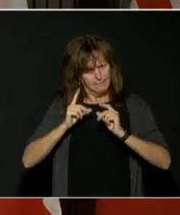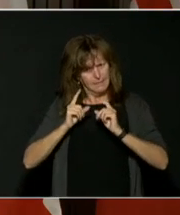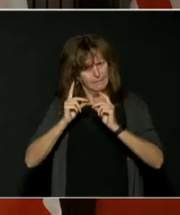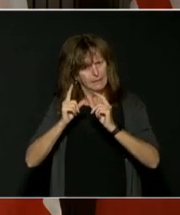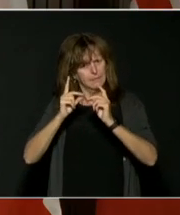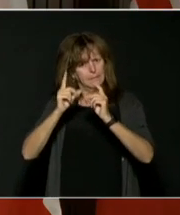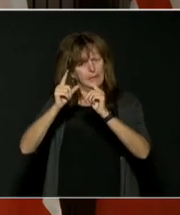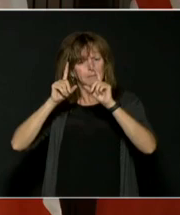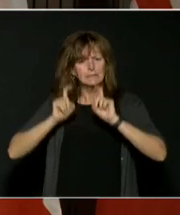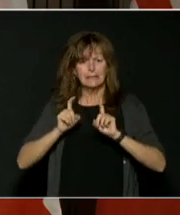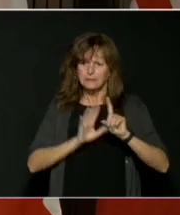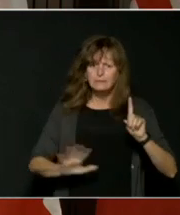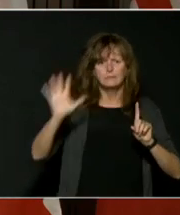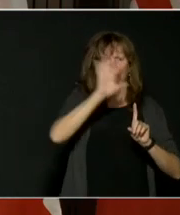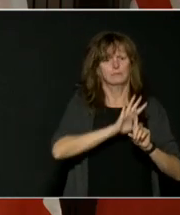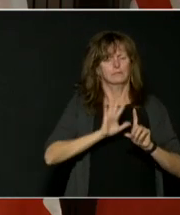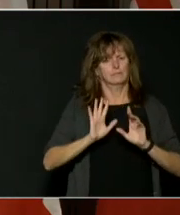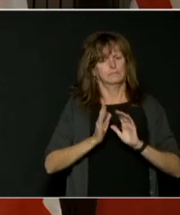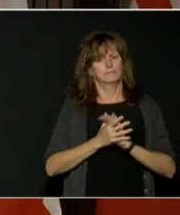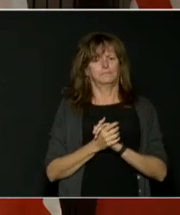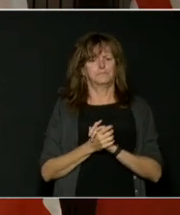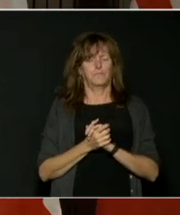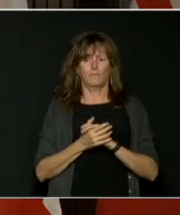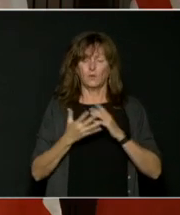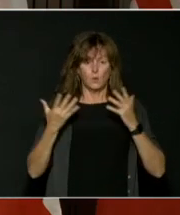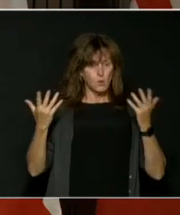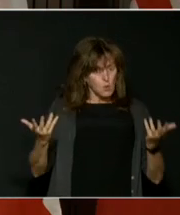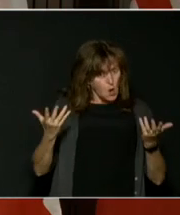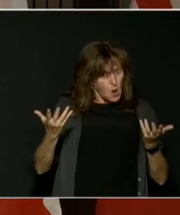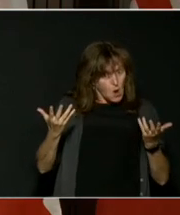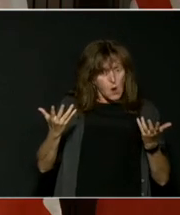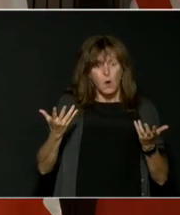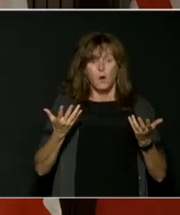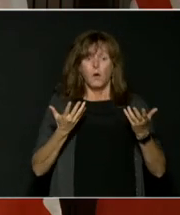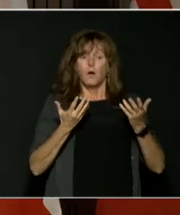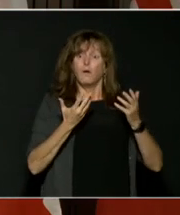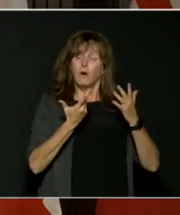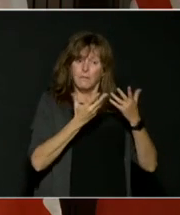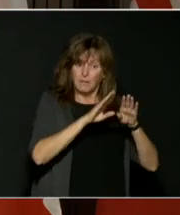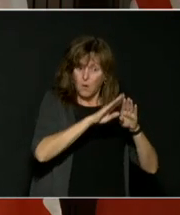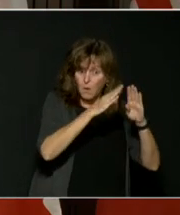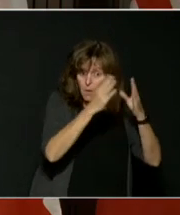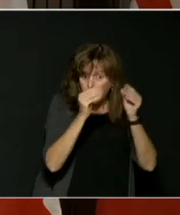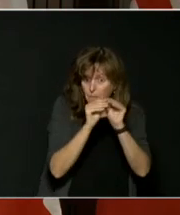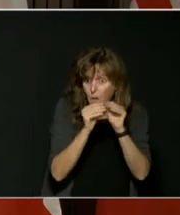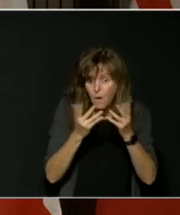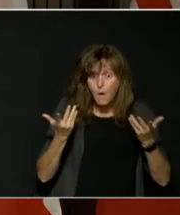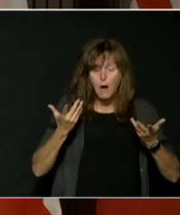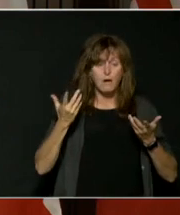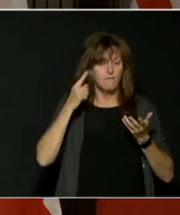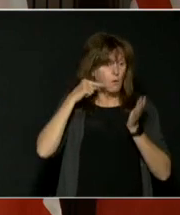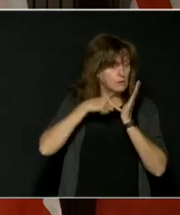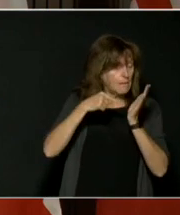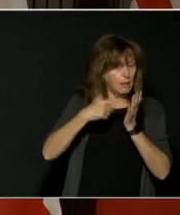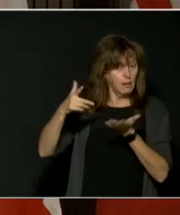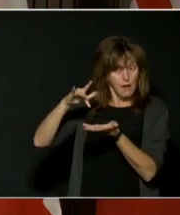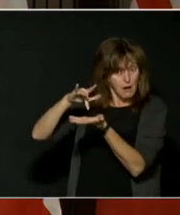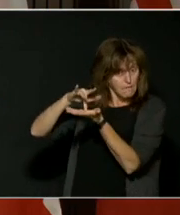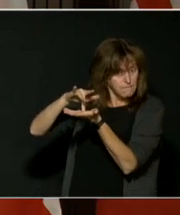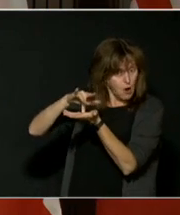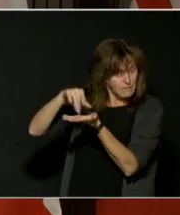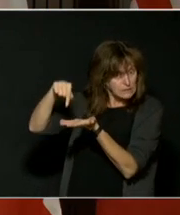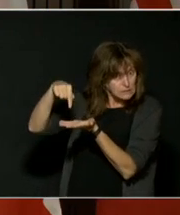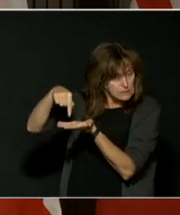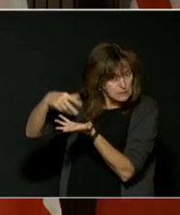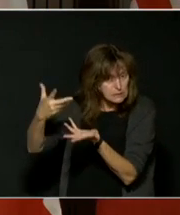broadening access points and bringing more testing sites, such as pharmacies, online, while also ramping up capacity